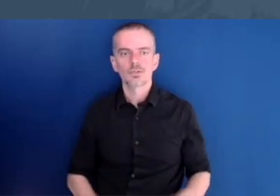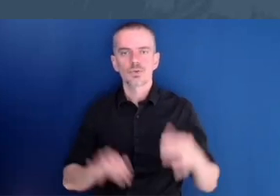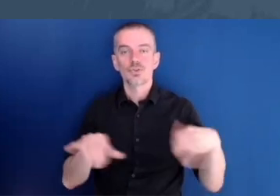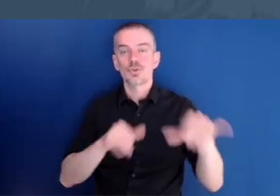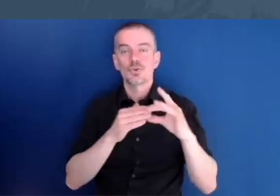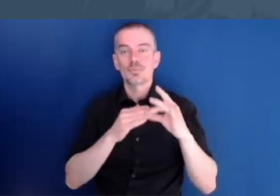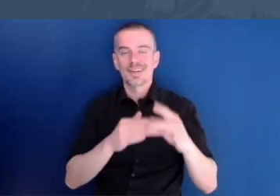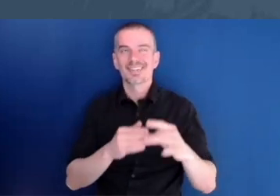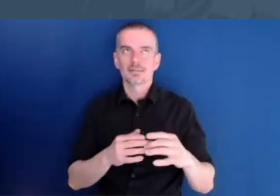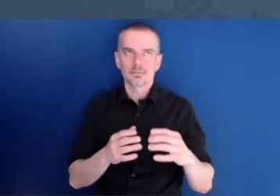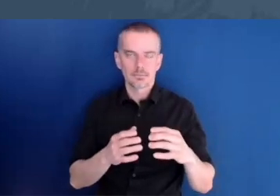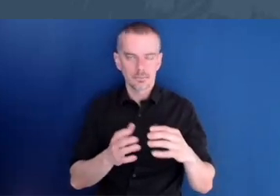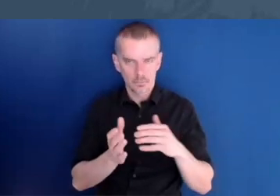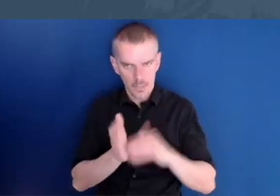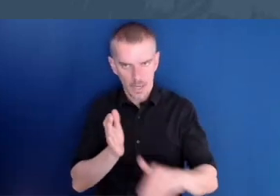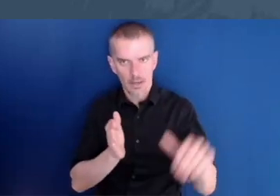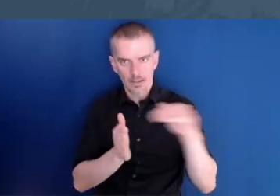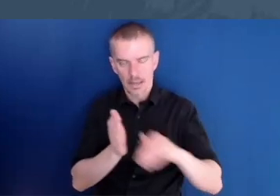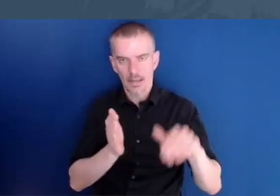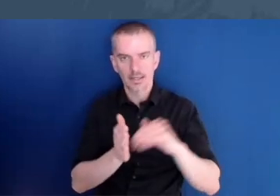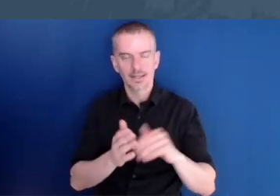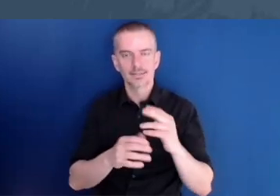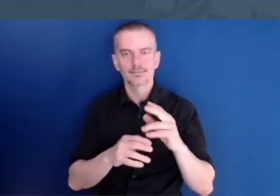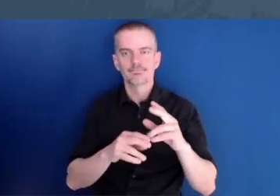of relies on the